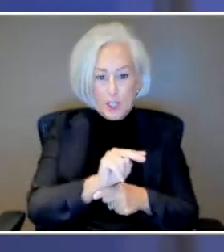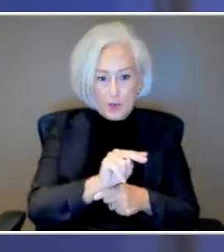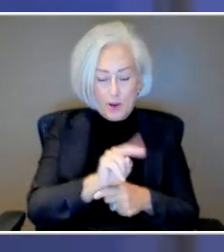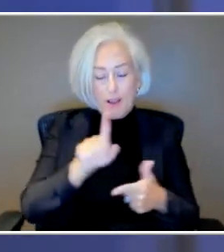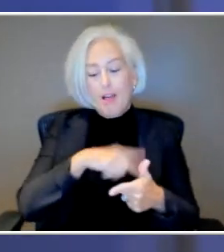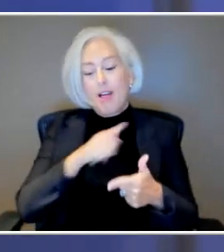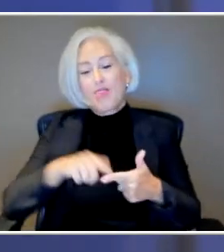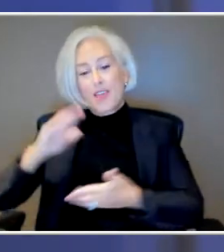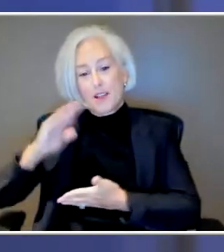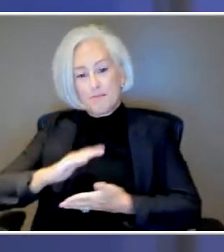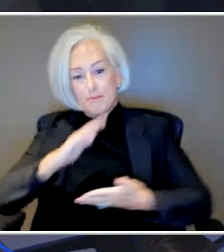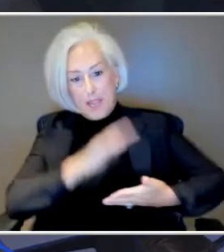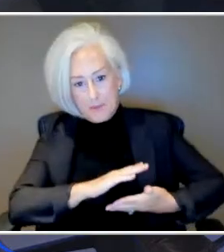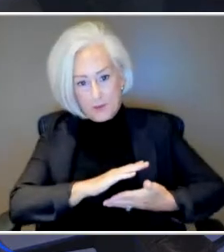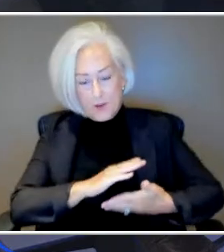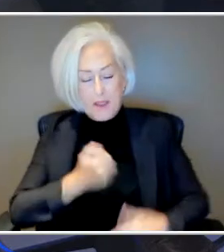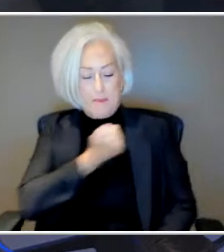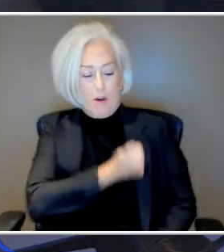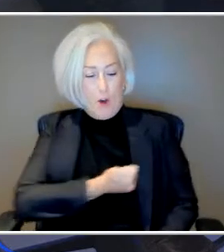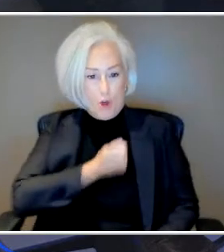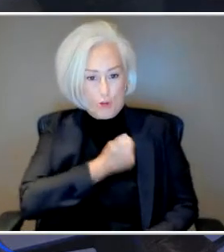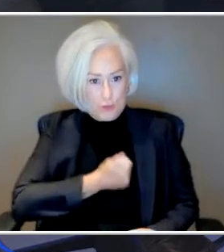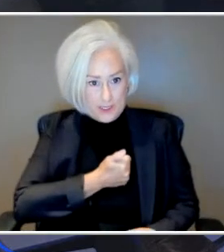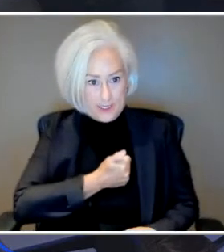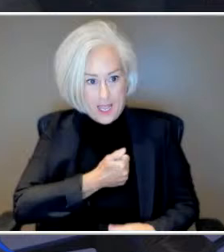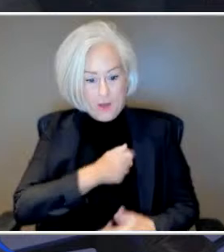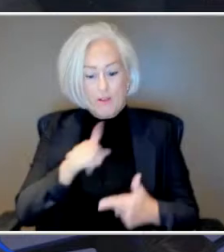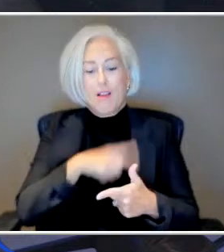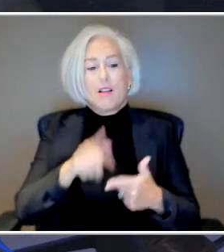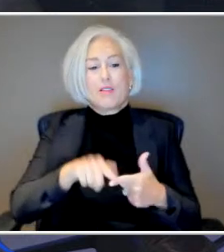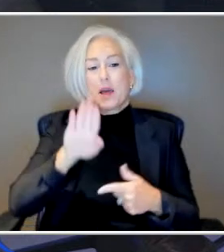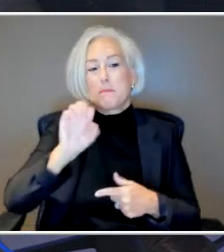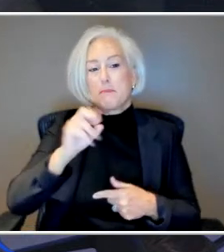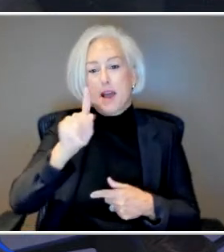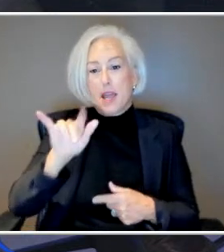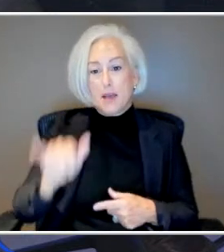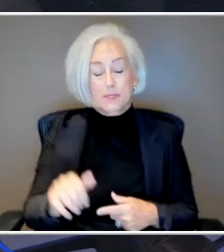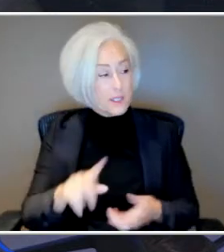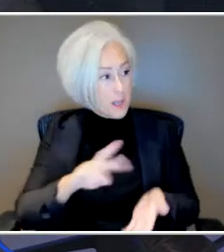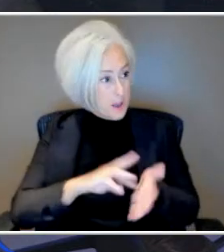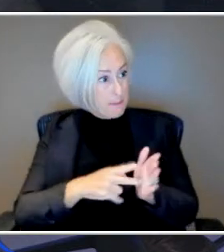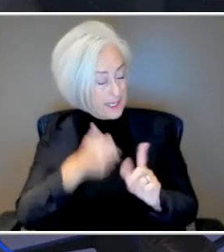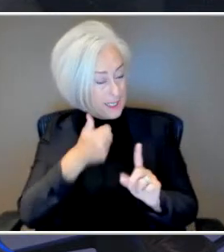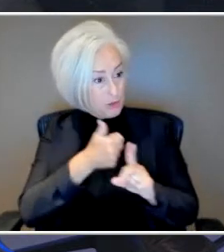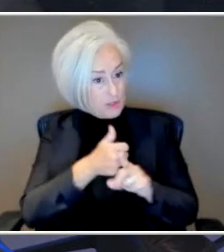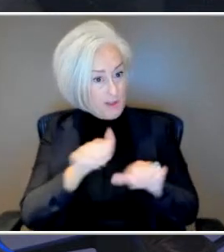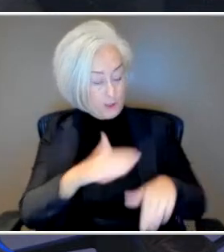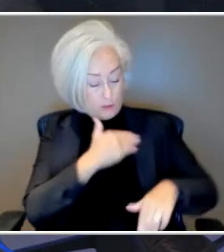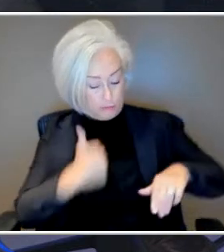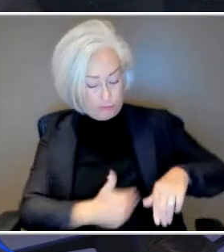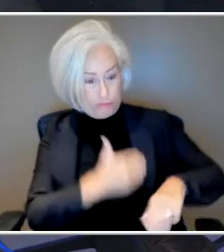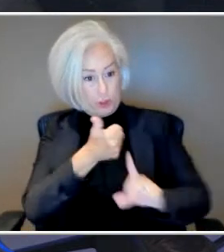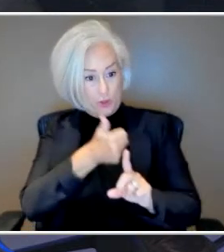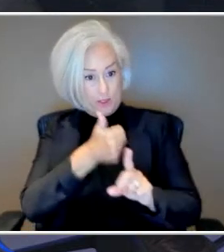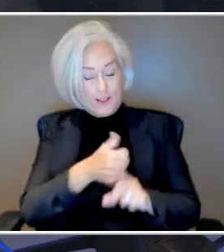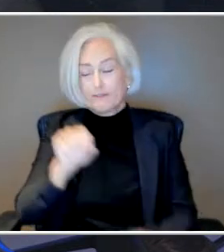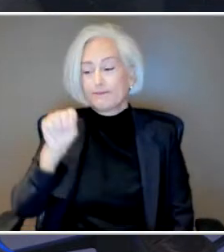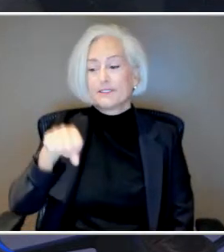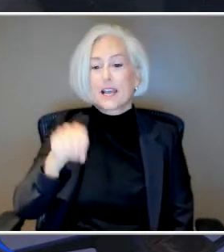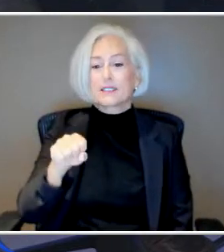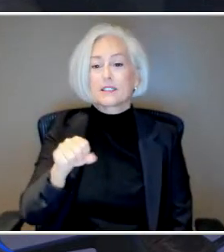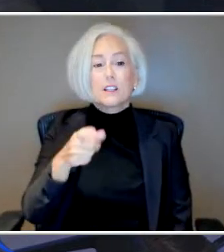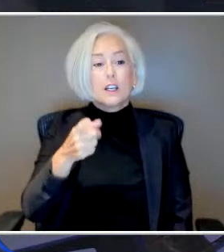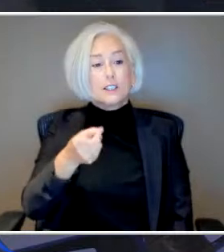day. So you were doing self breast checks. Yeah. Good. You were getting regular mammograms. No. You were not.